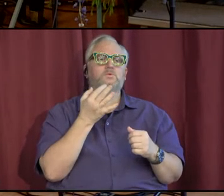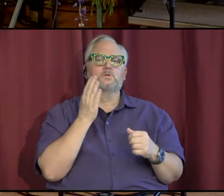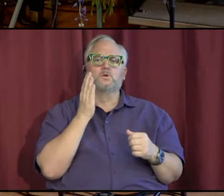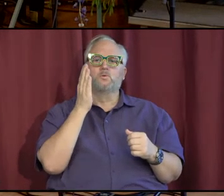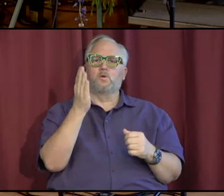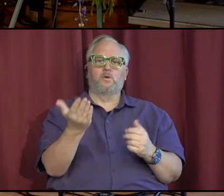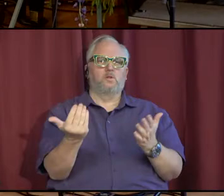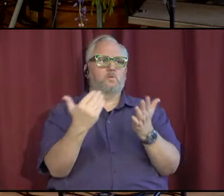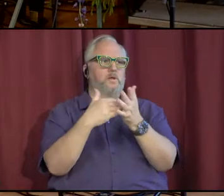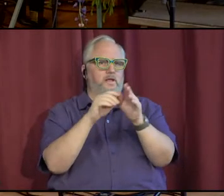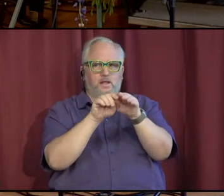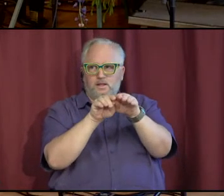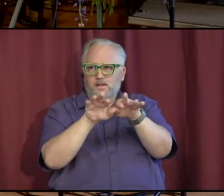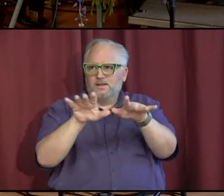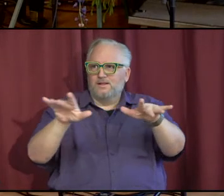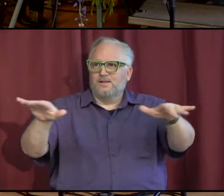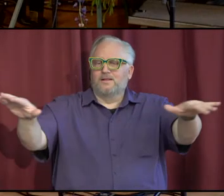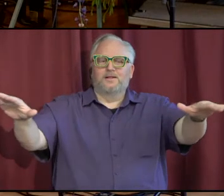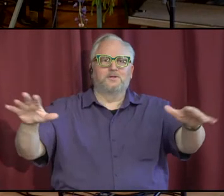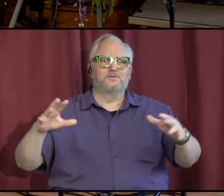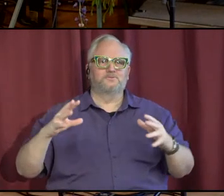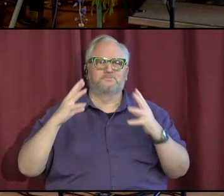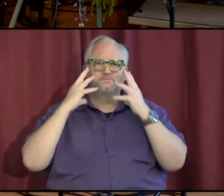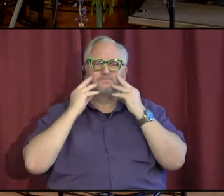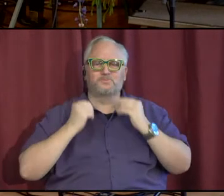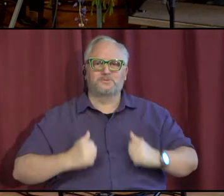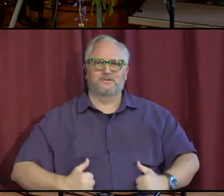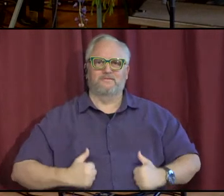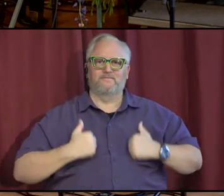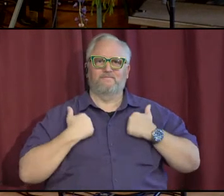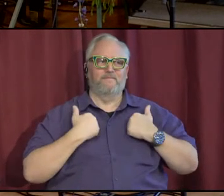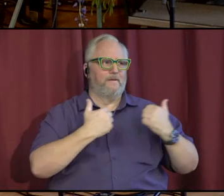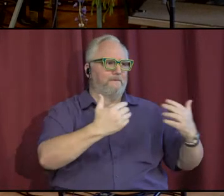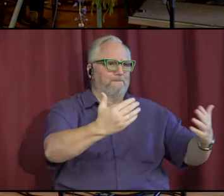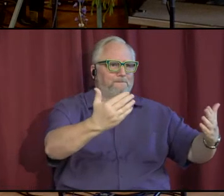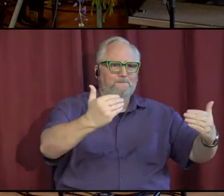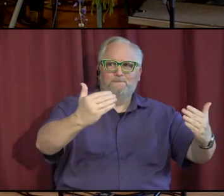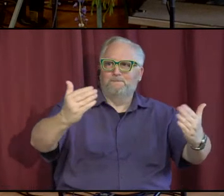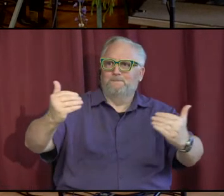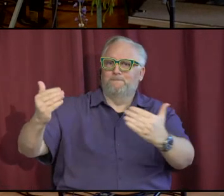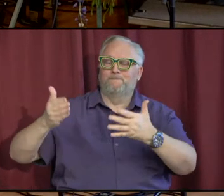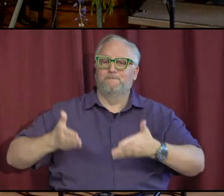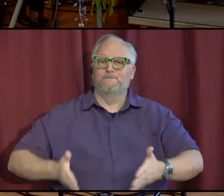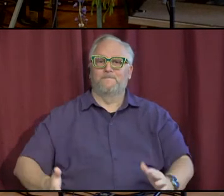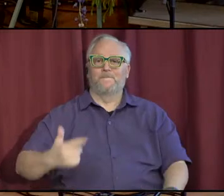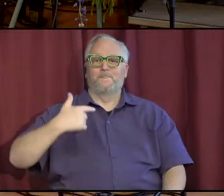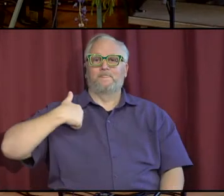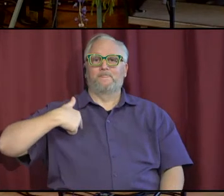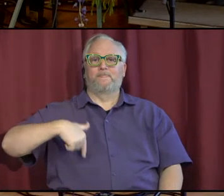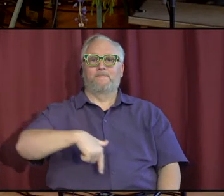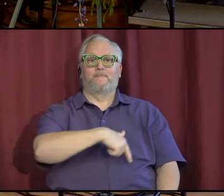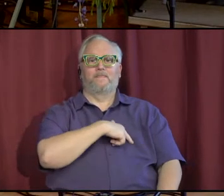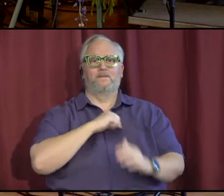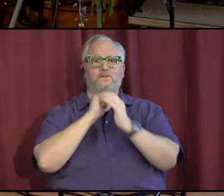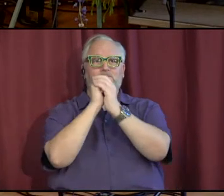back out to life. Come, let us worship together.